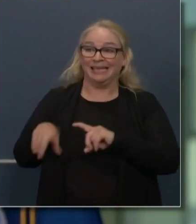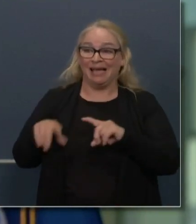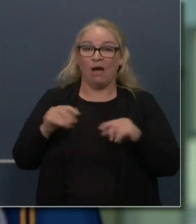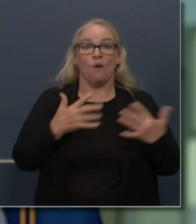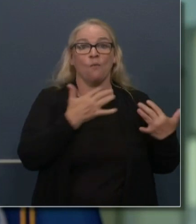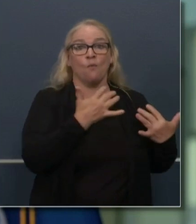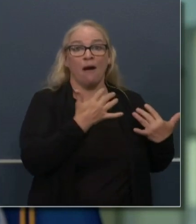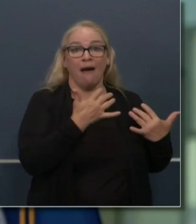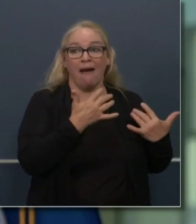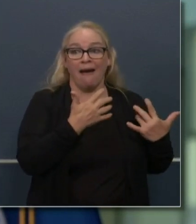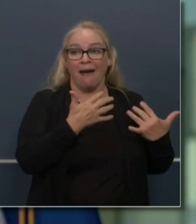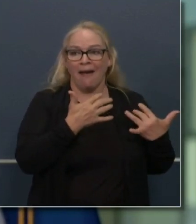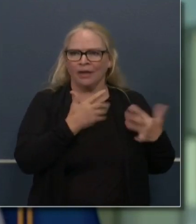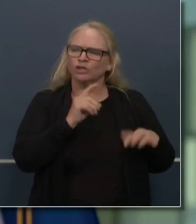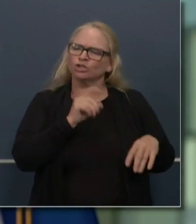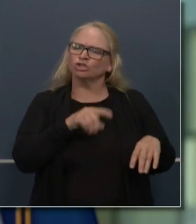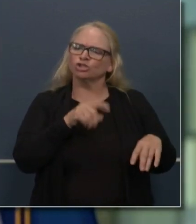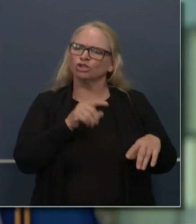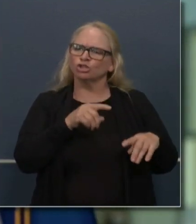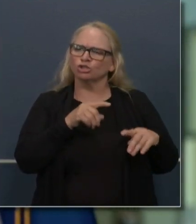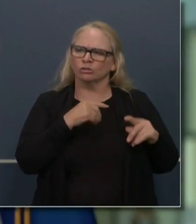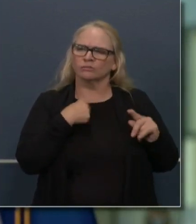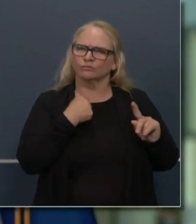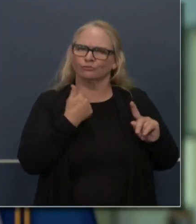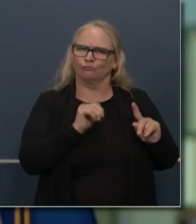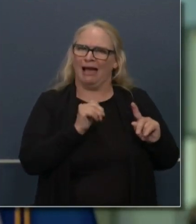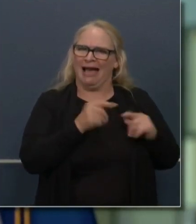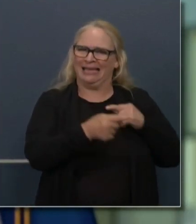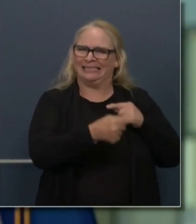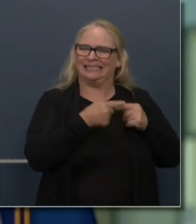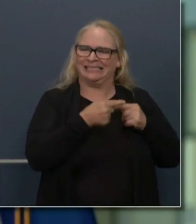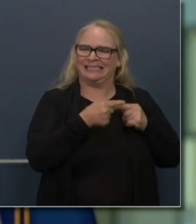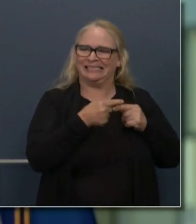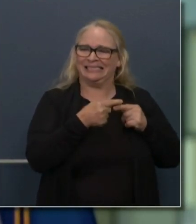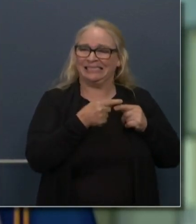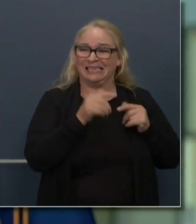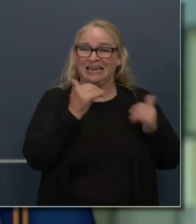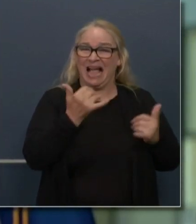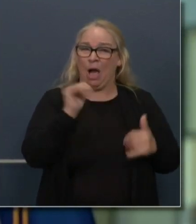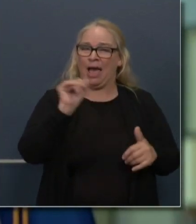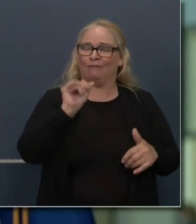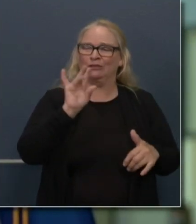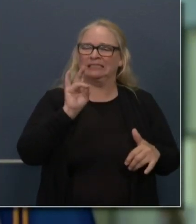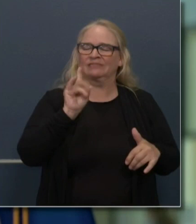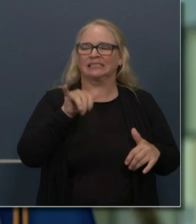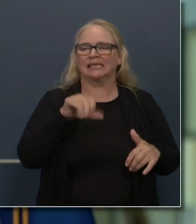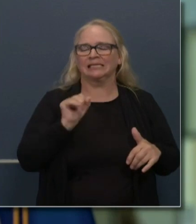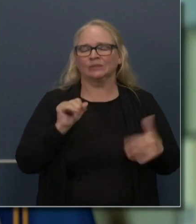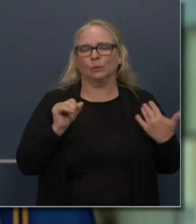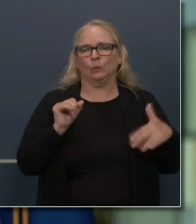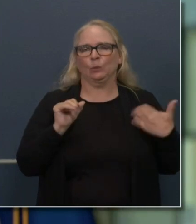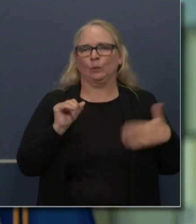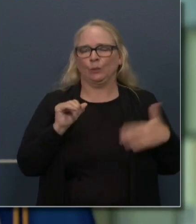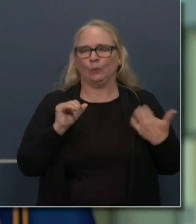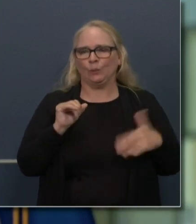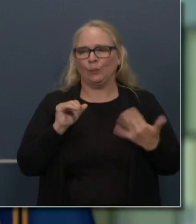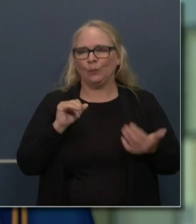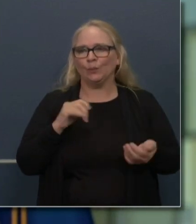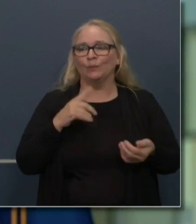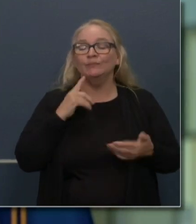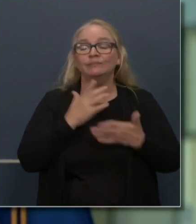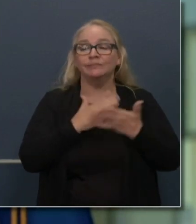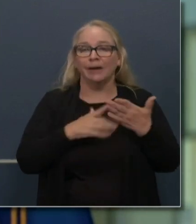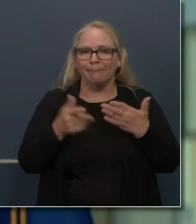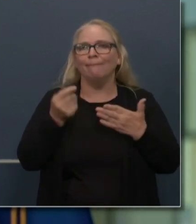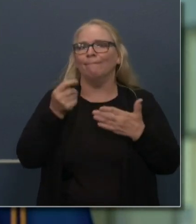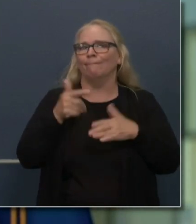laser focused on it. That average of 7 days is probably a true average, but the range is some tests are coming back in 24